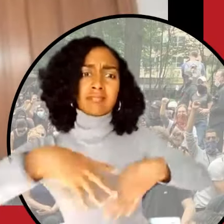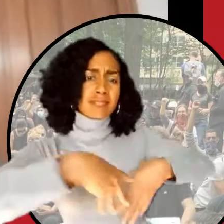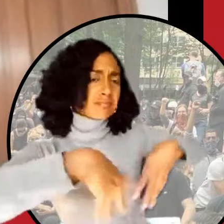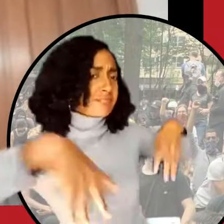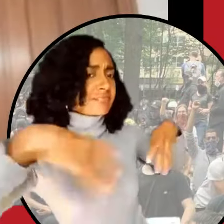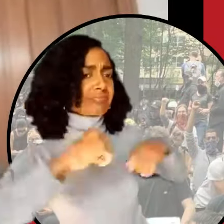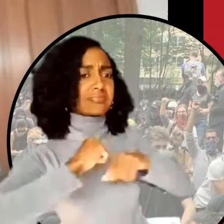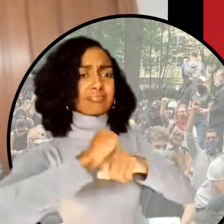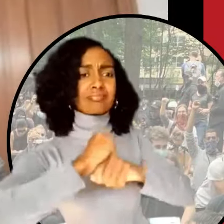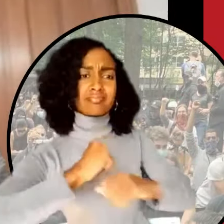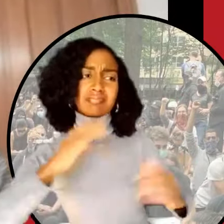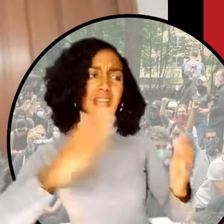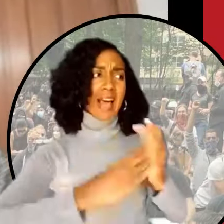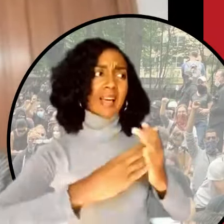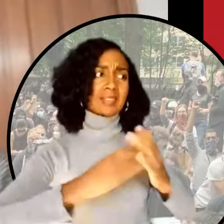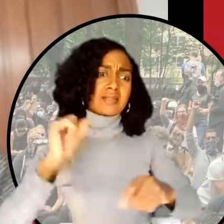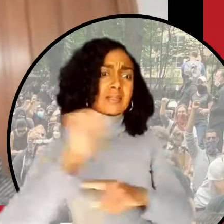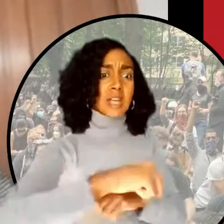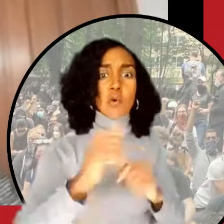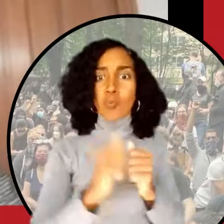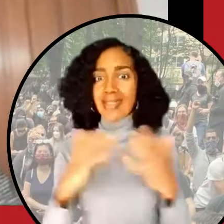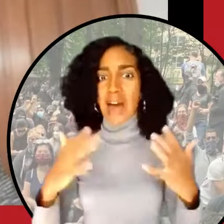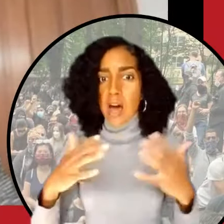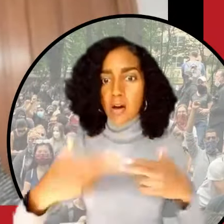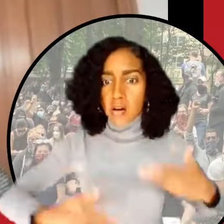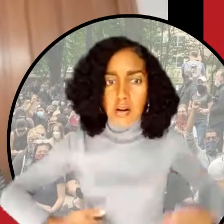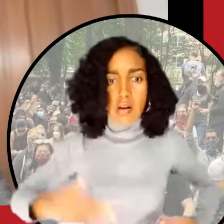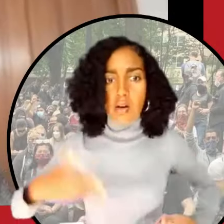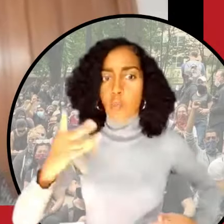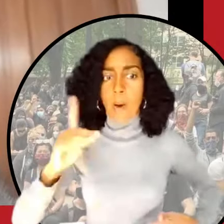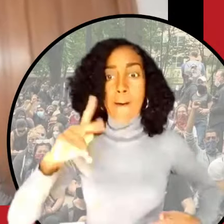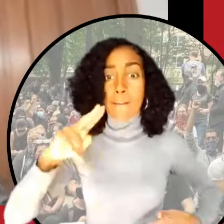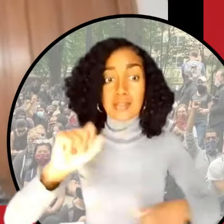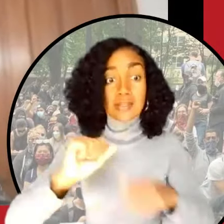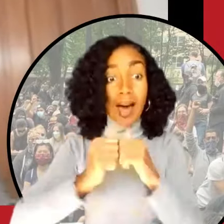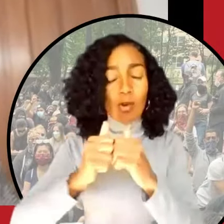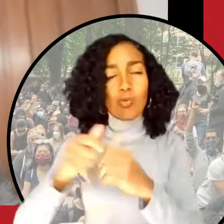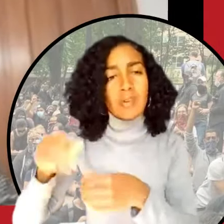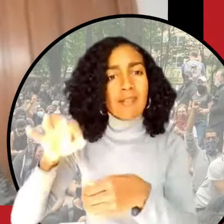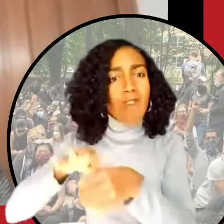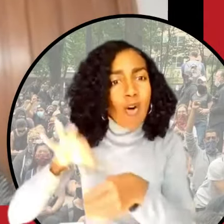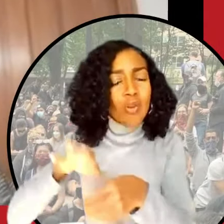but actually being able to do it at the ballot box. And I think there's